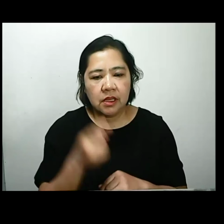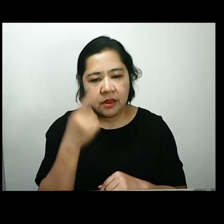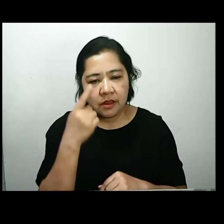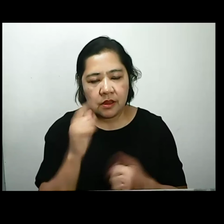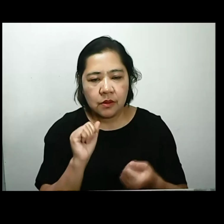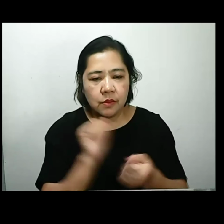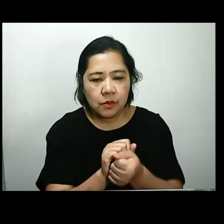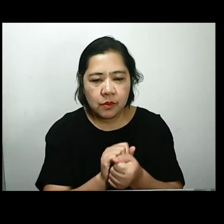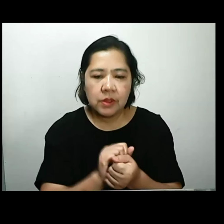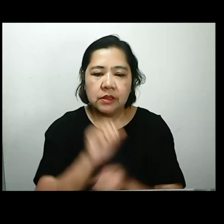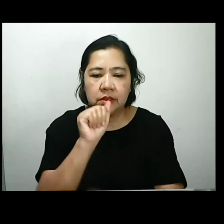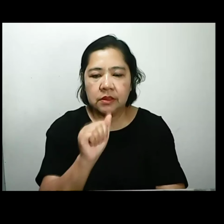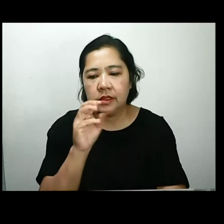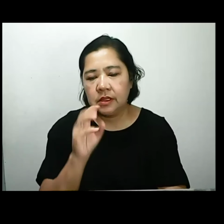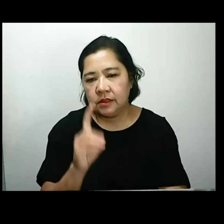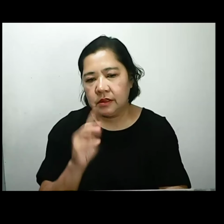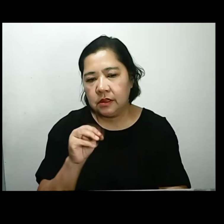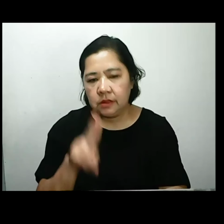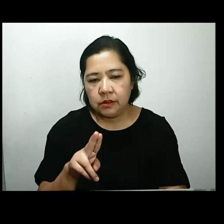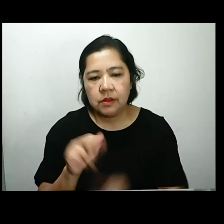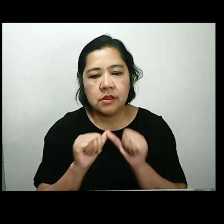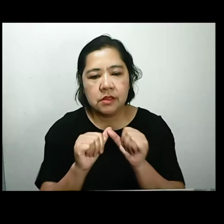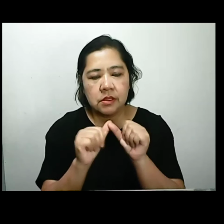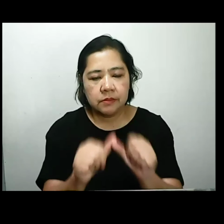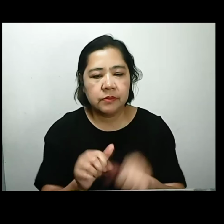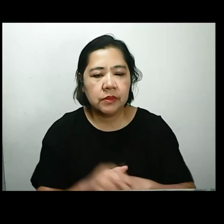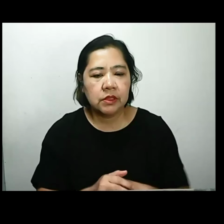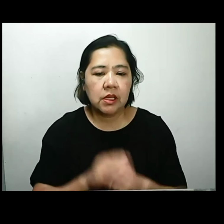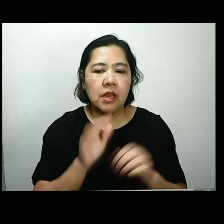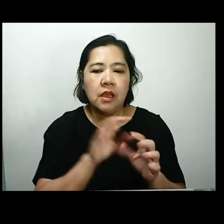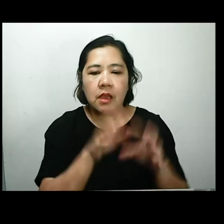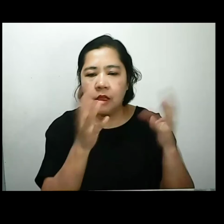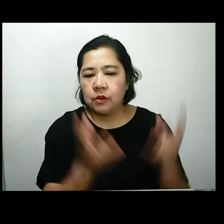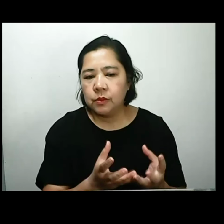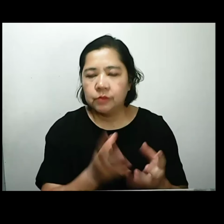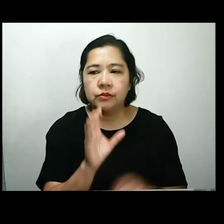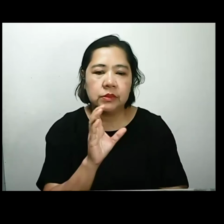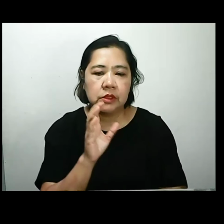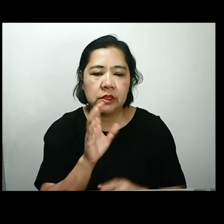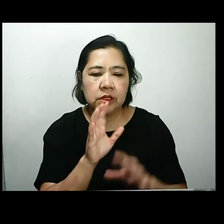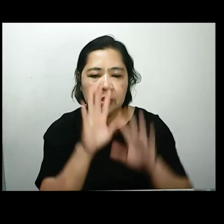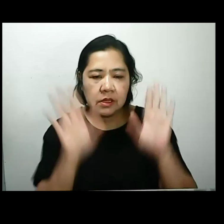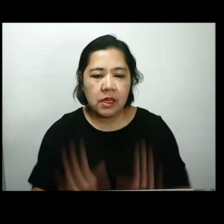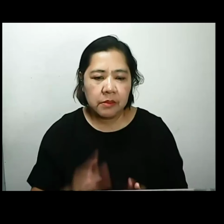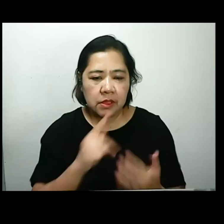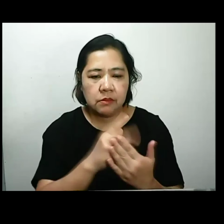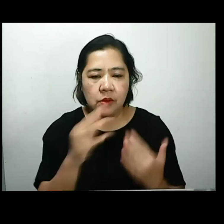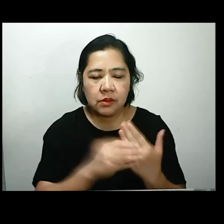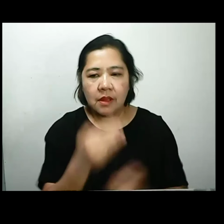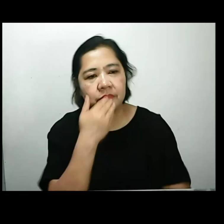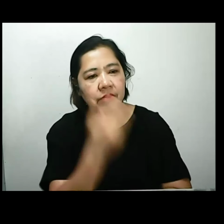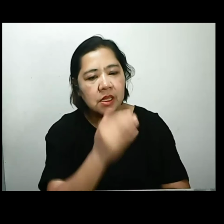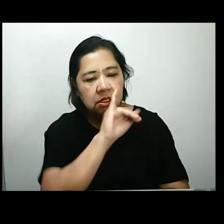Ateneo Institute of Sustainability and the World Climate Research Program, thank you, Josh, for all your